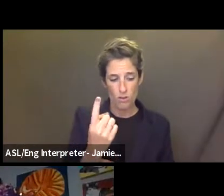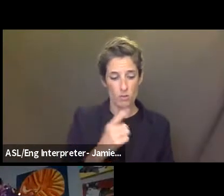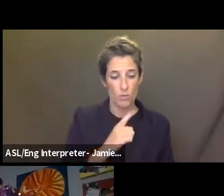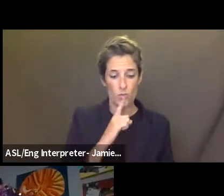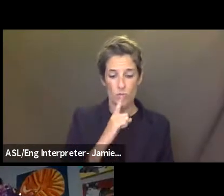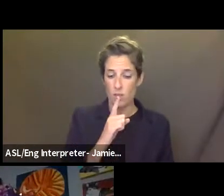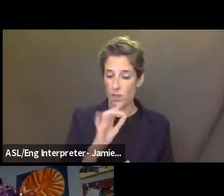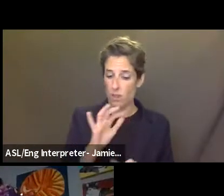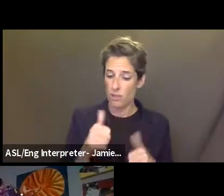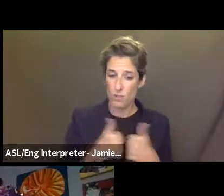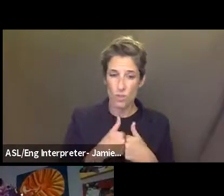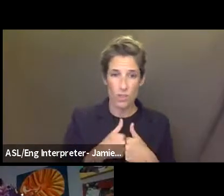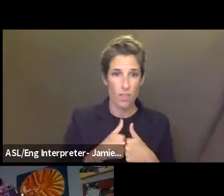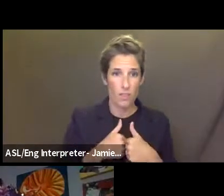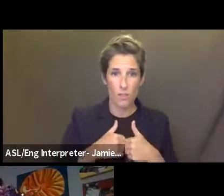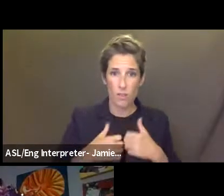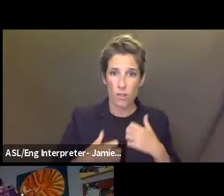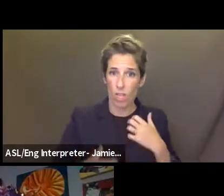things about